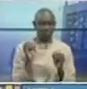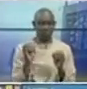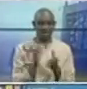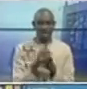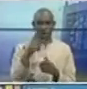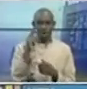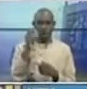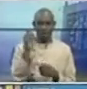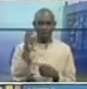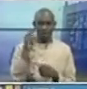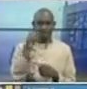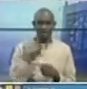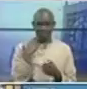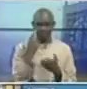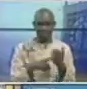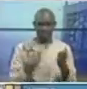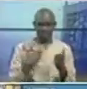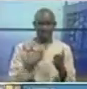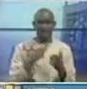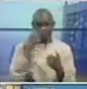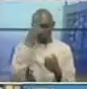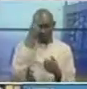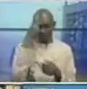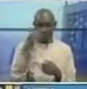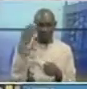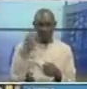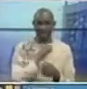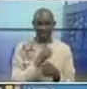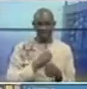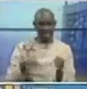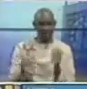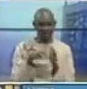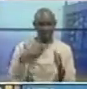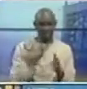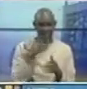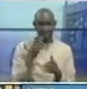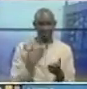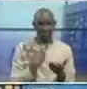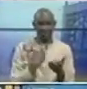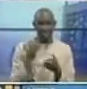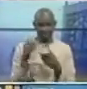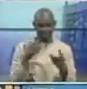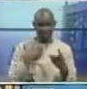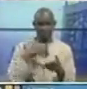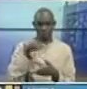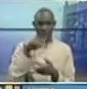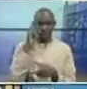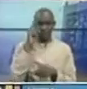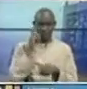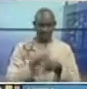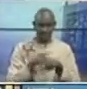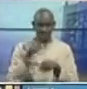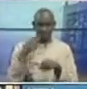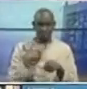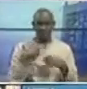Kombo, whose successful petition bundled Moses Wetangula out of the Senate, rallied voters behind his cause one more time, promising to